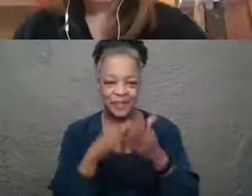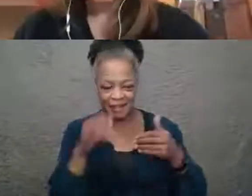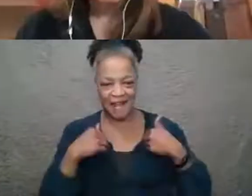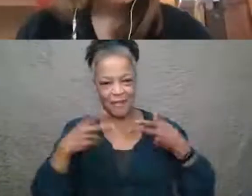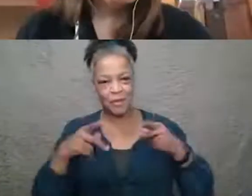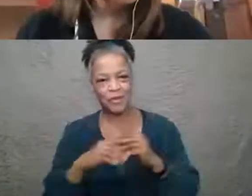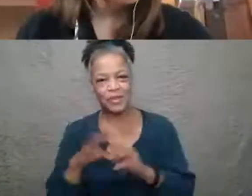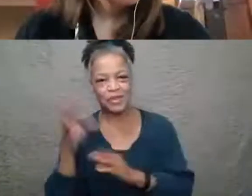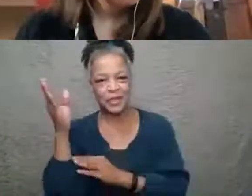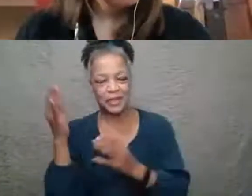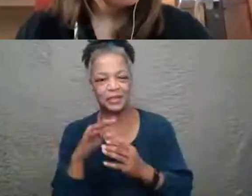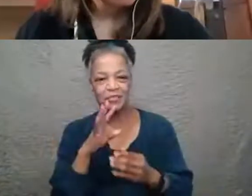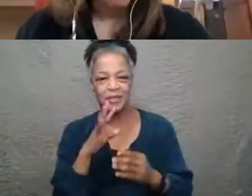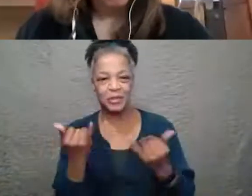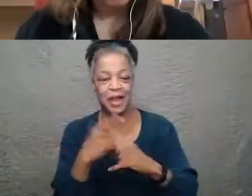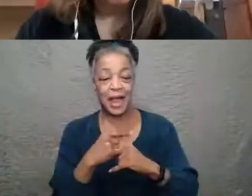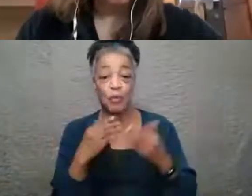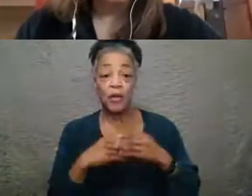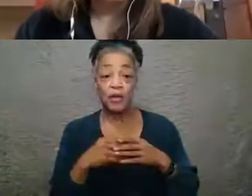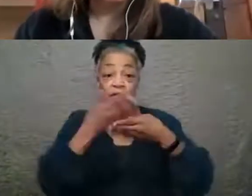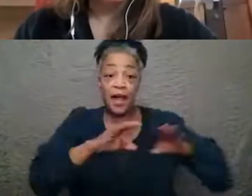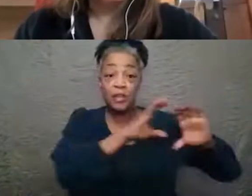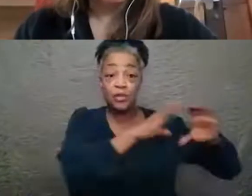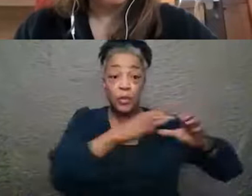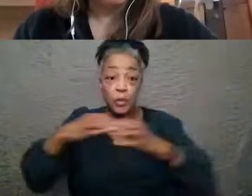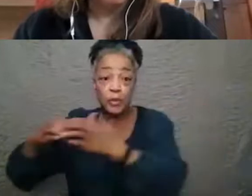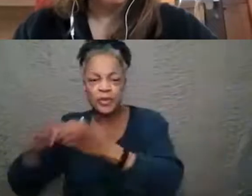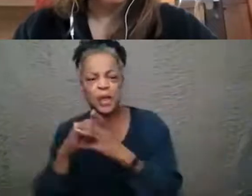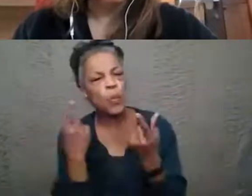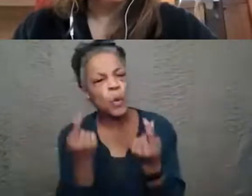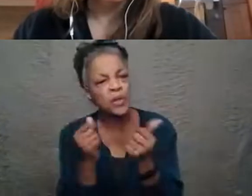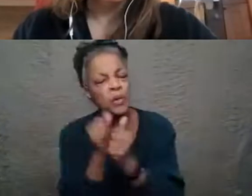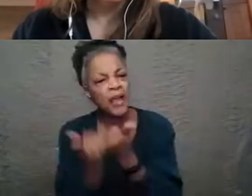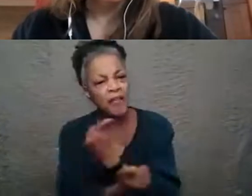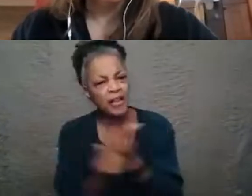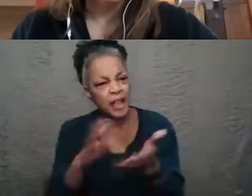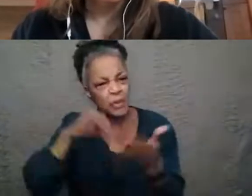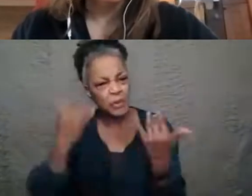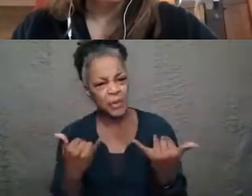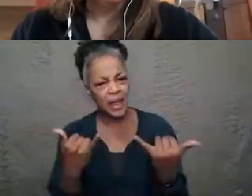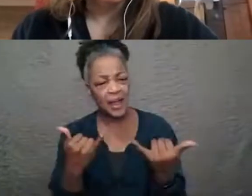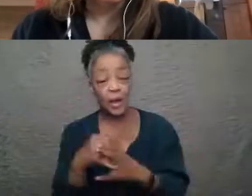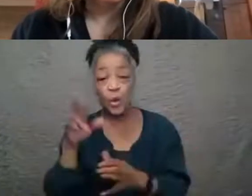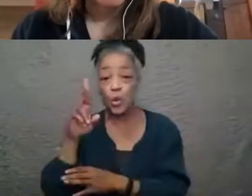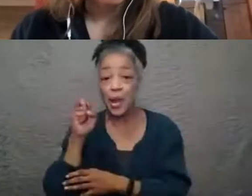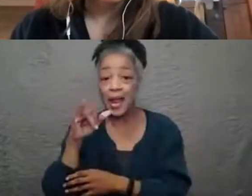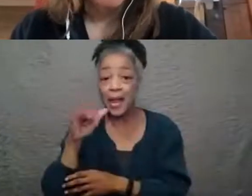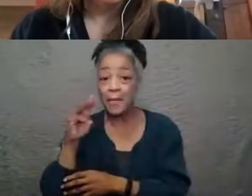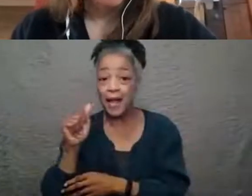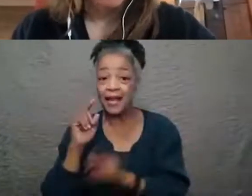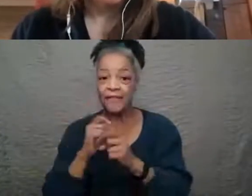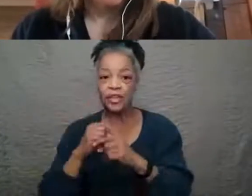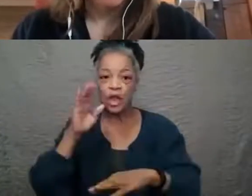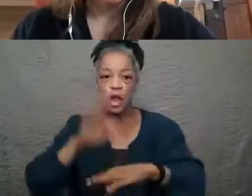speak. We'll do small groups to really think about what do we do with everything we heard, right? I think Rima gave us a very clear call to